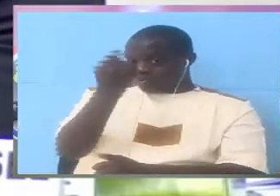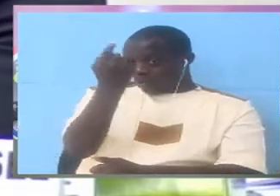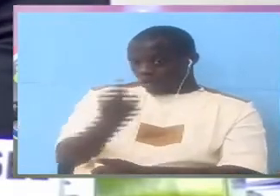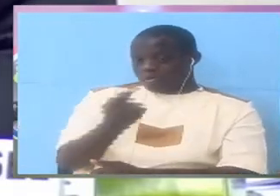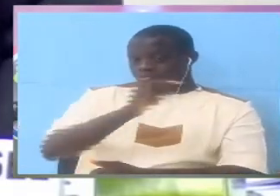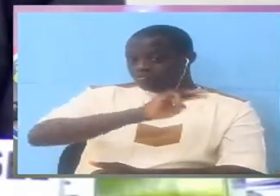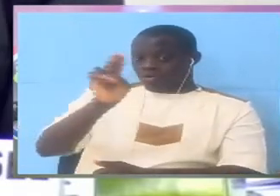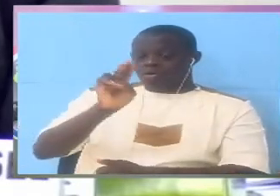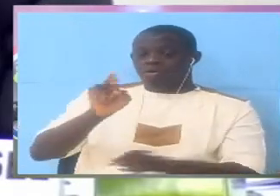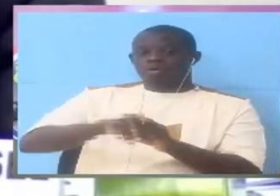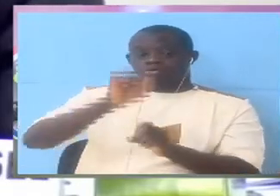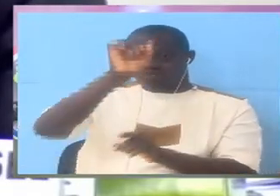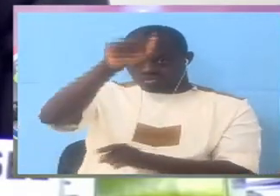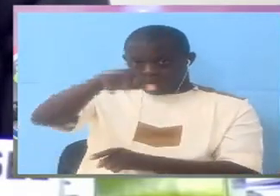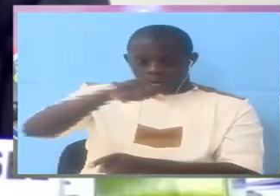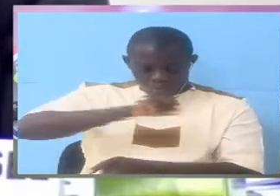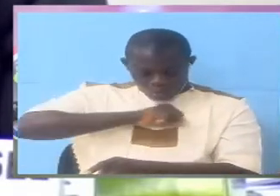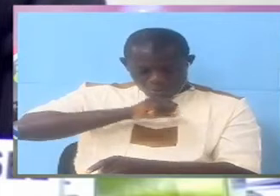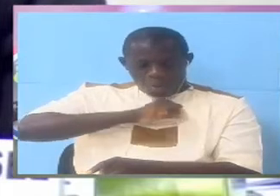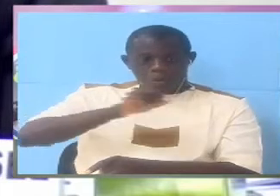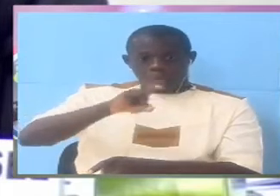but by your colleagues as well. And